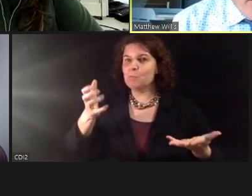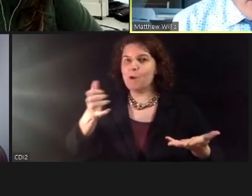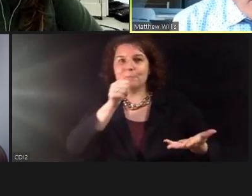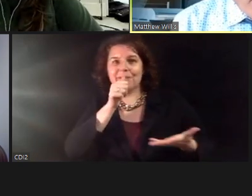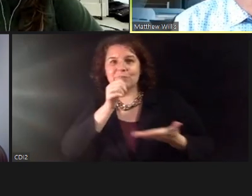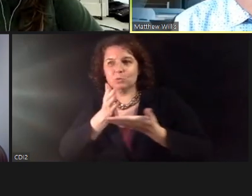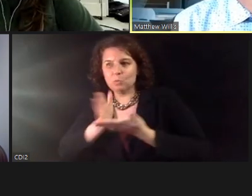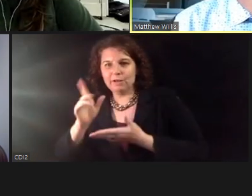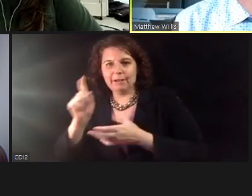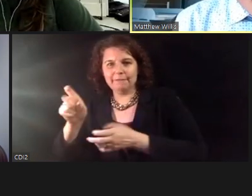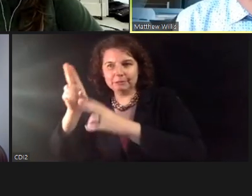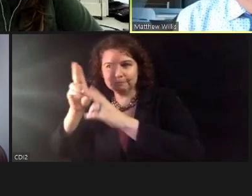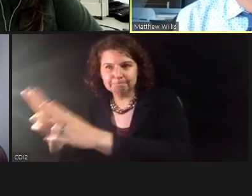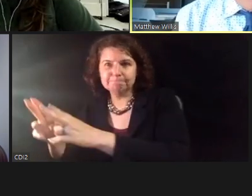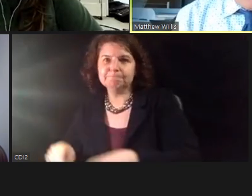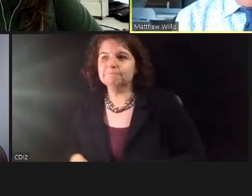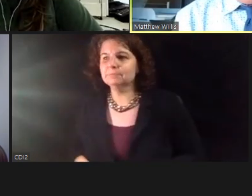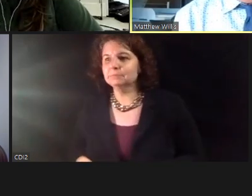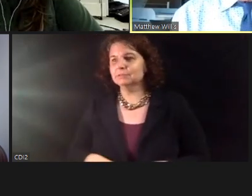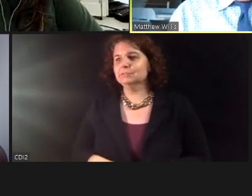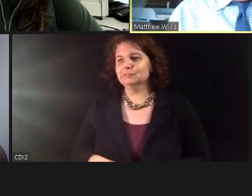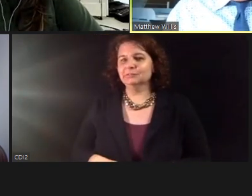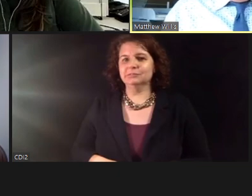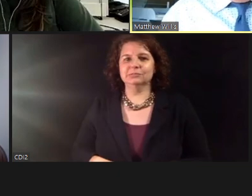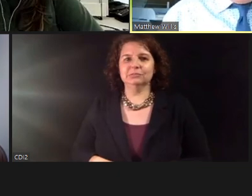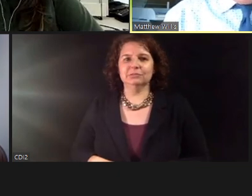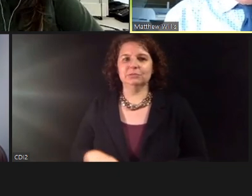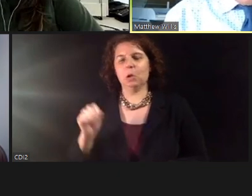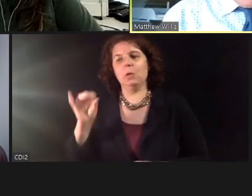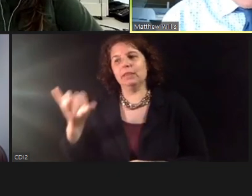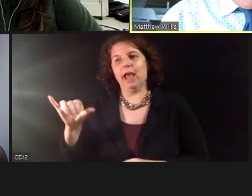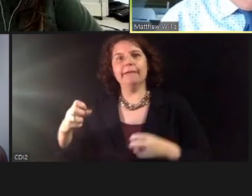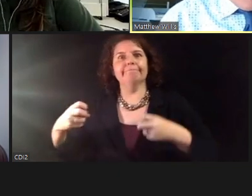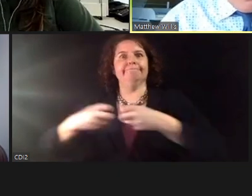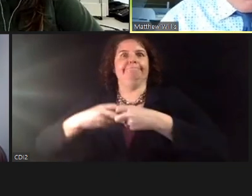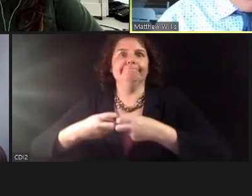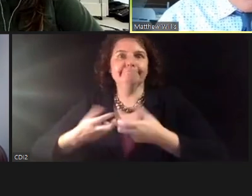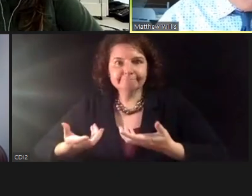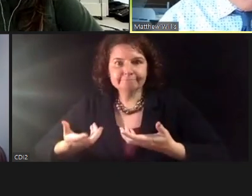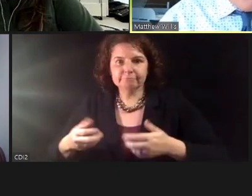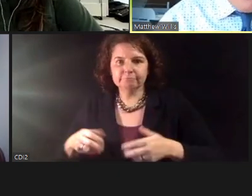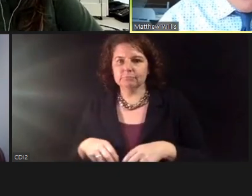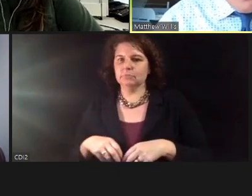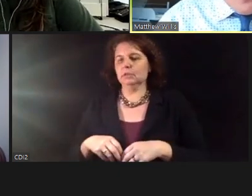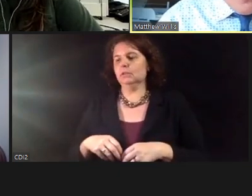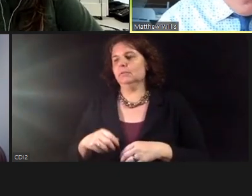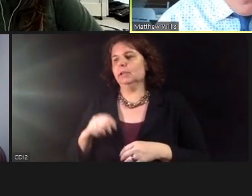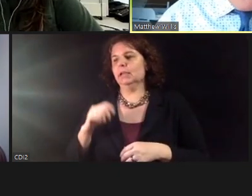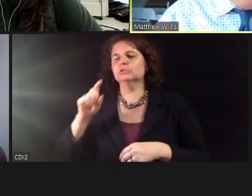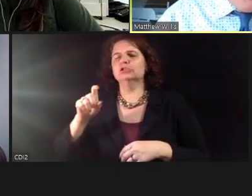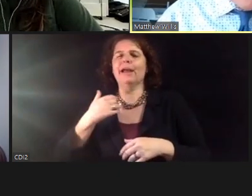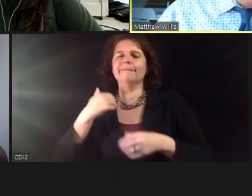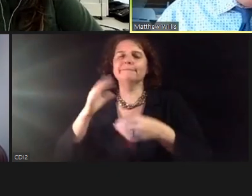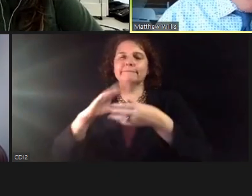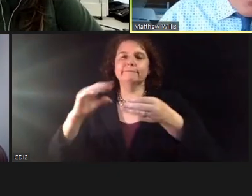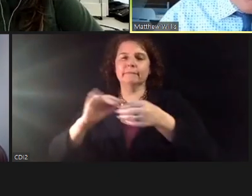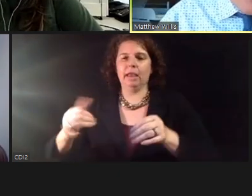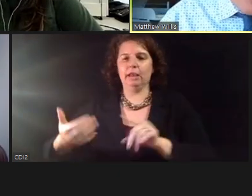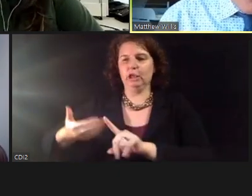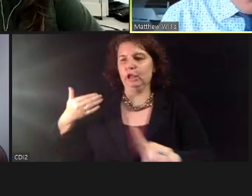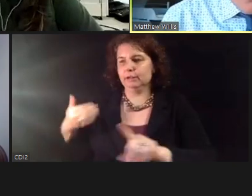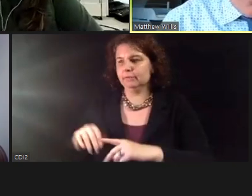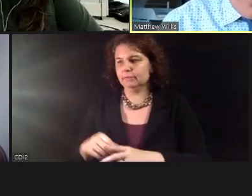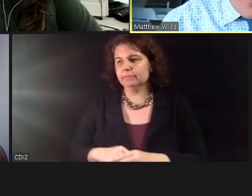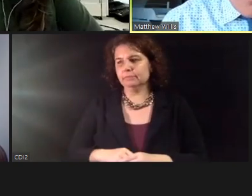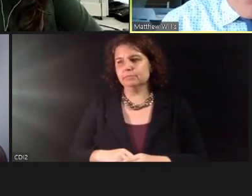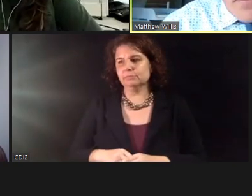mentioned that earlier, is that any of the data that we're offering around race and ethnicity is among that subset of individuals who have chosen to share that